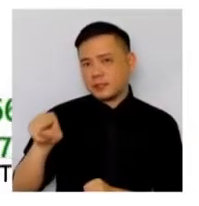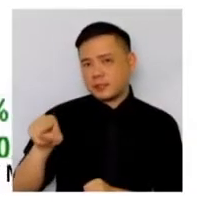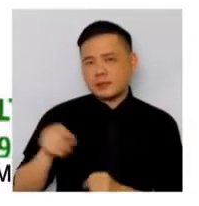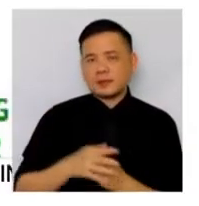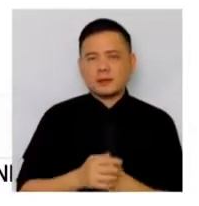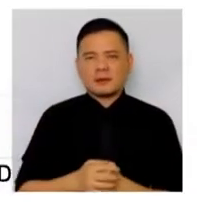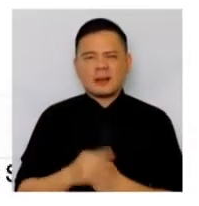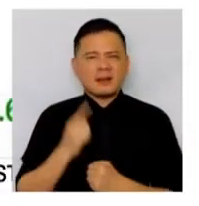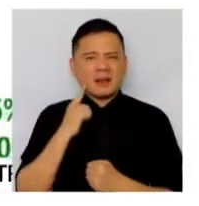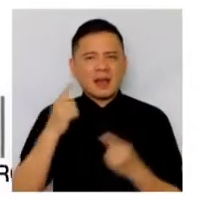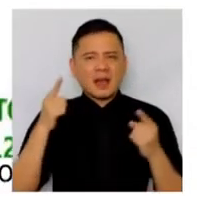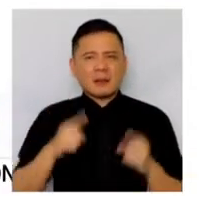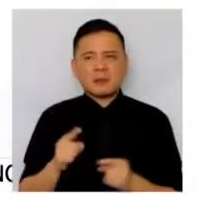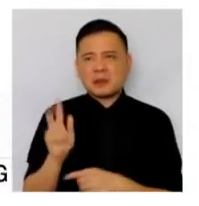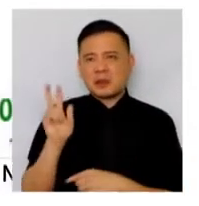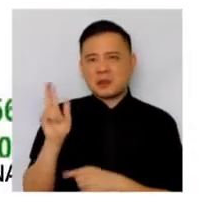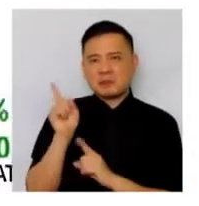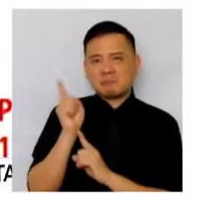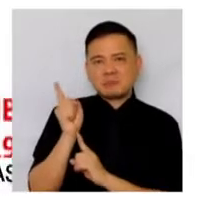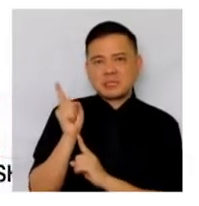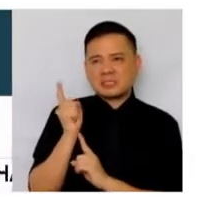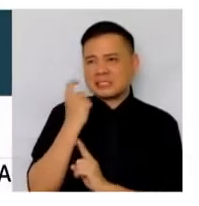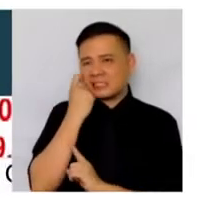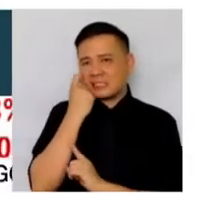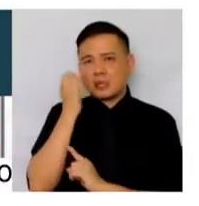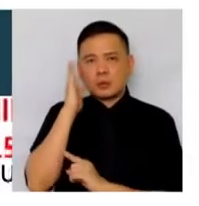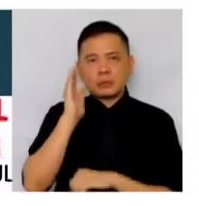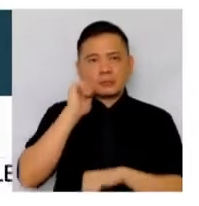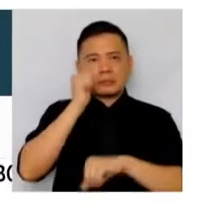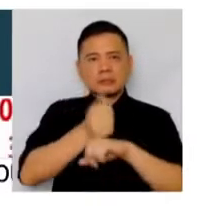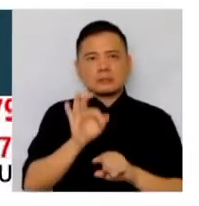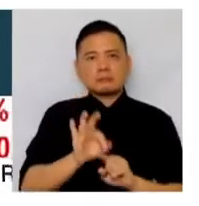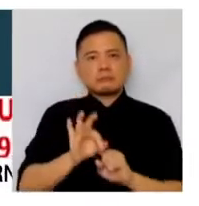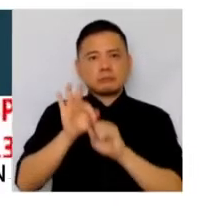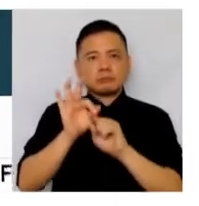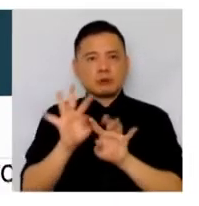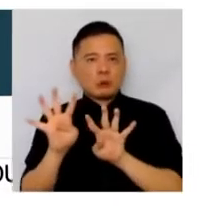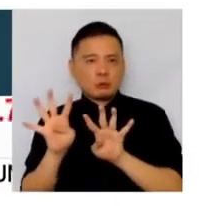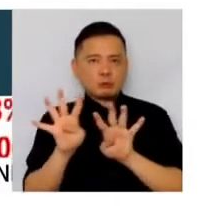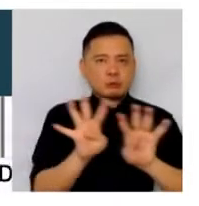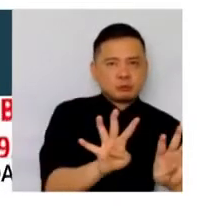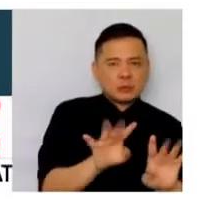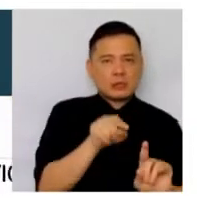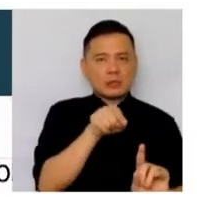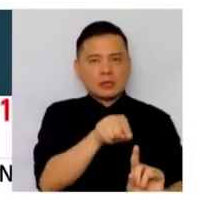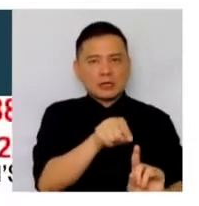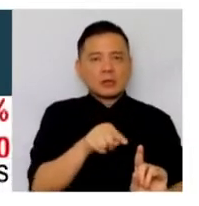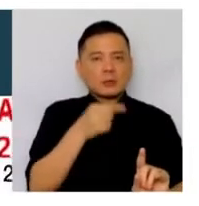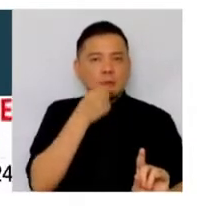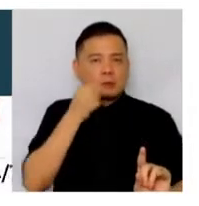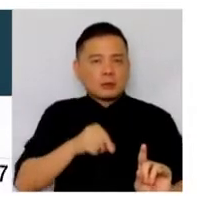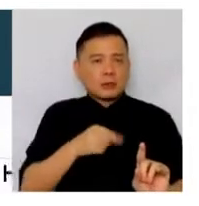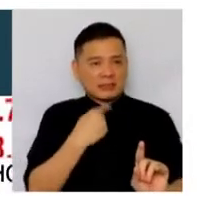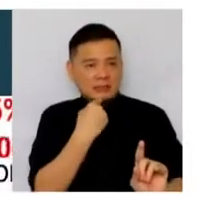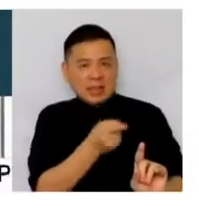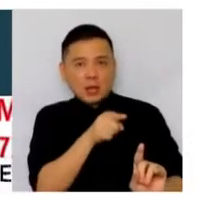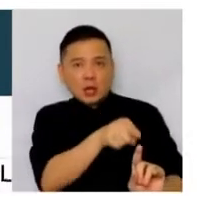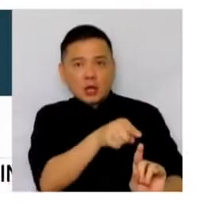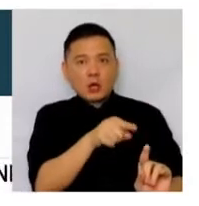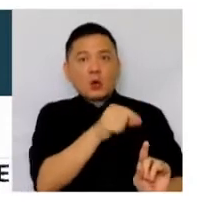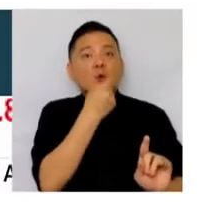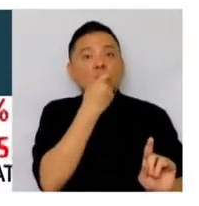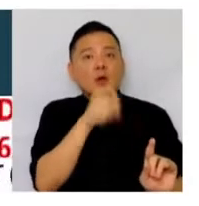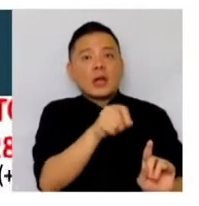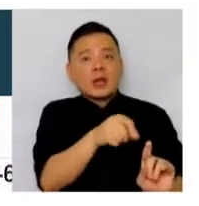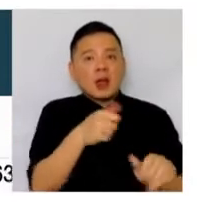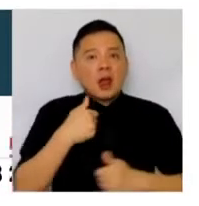I think, just 30 minutes ago, announcing an operation on Ukraine, telling local forces to stand down, telling international forces